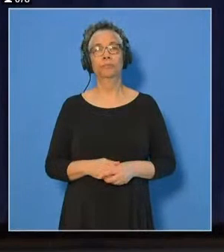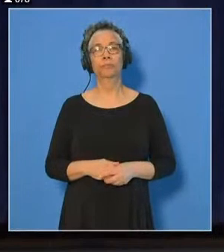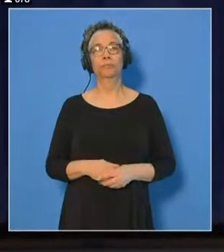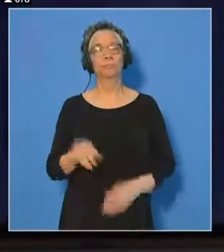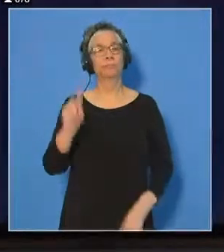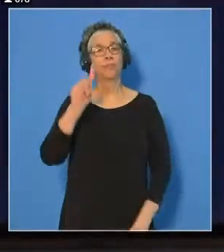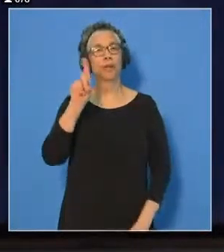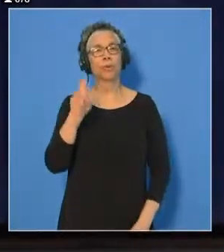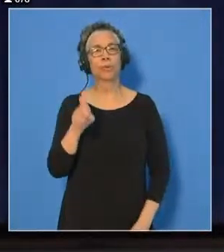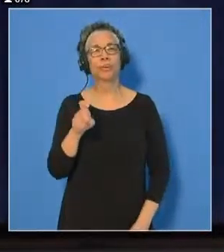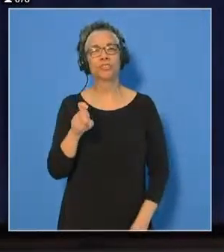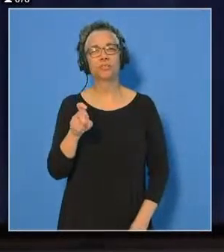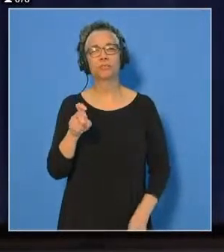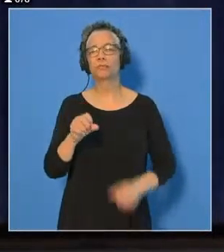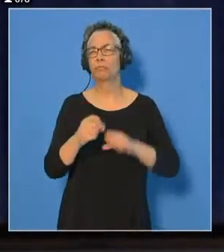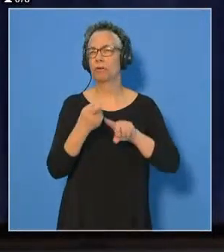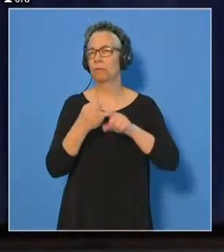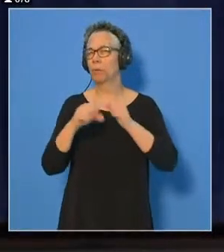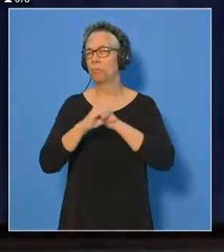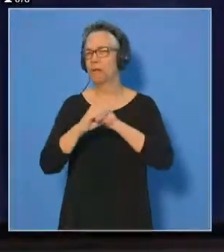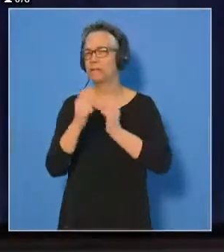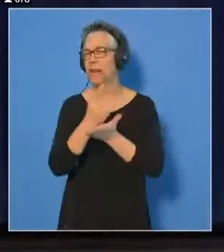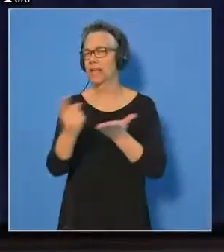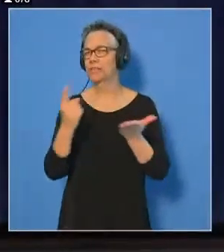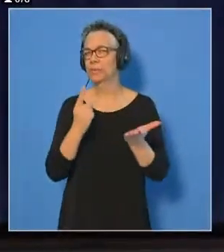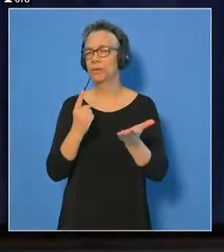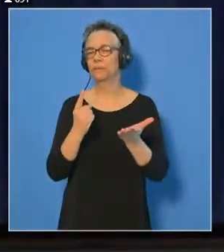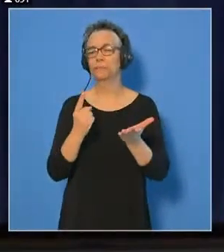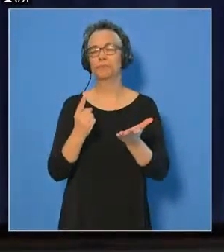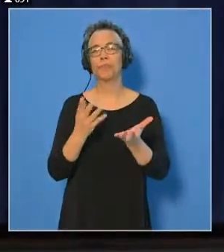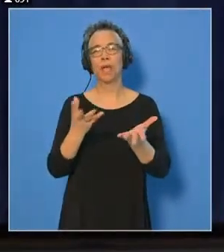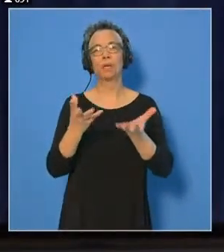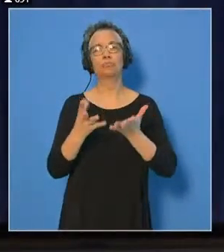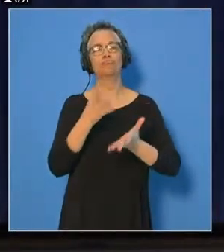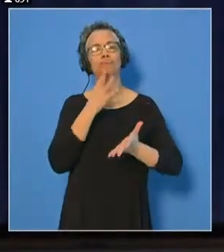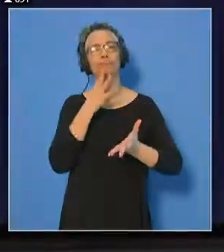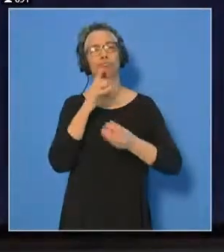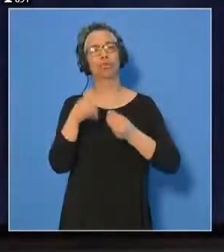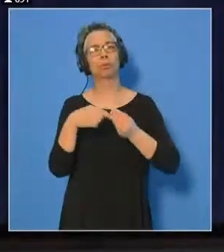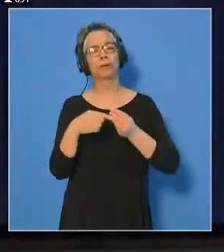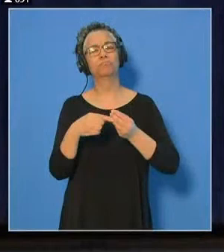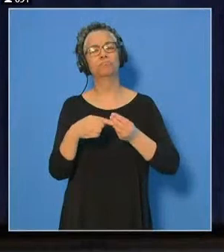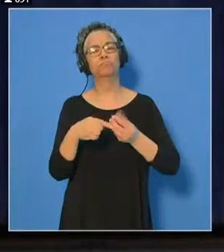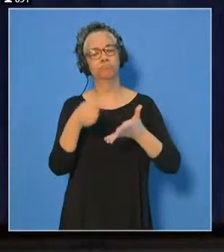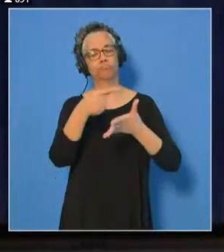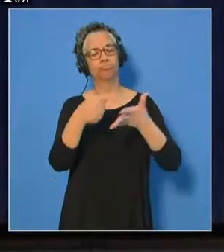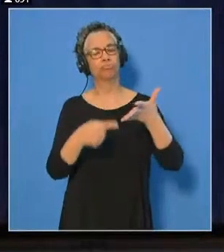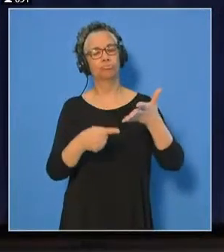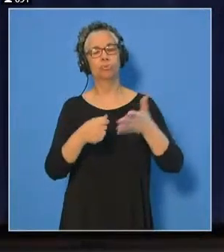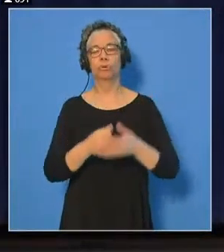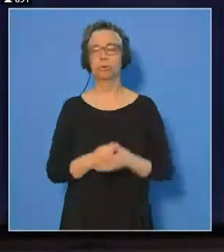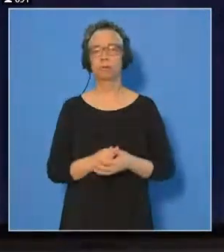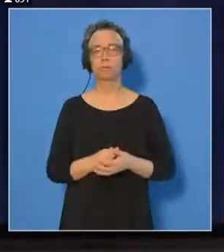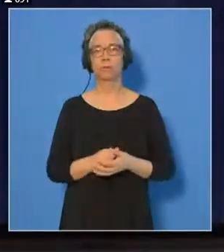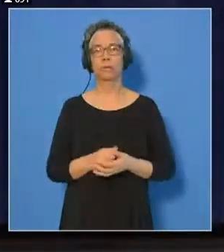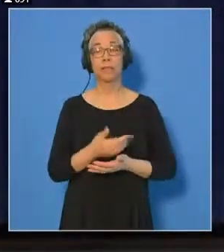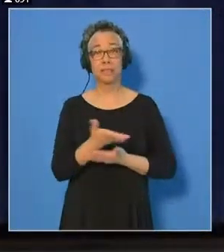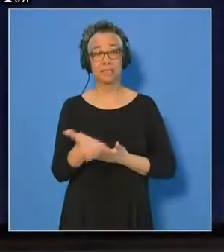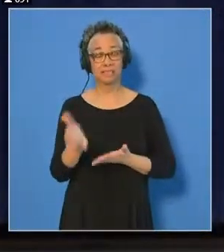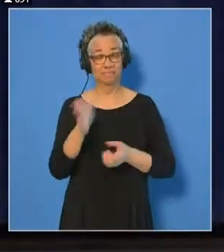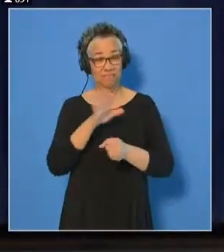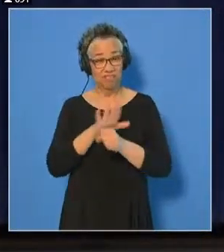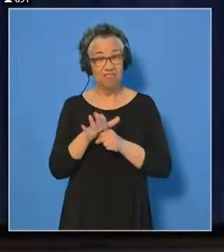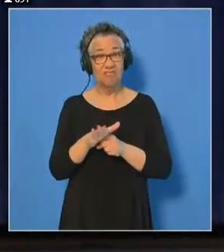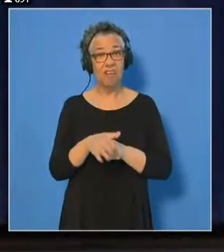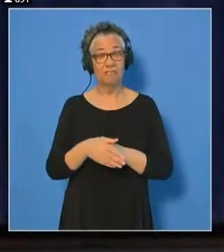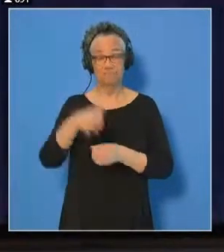Questions were asked in the press last week, and I would like to highlight the following. There is sufficient hand sanitizer